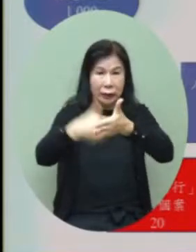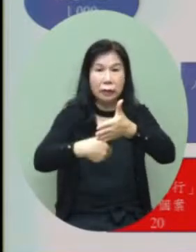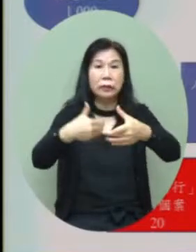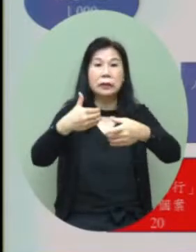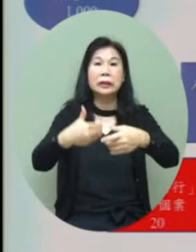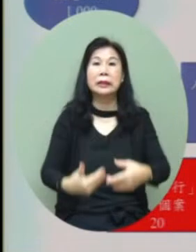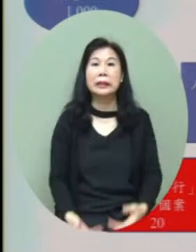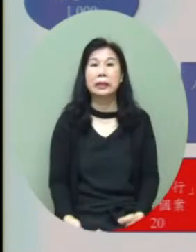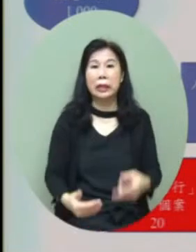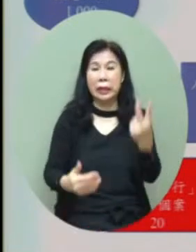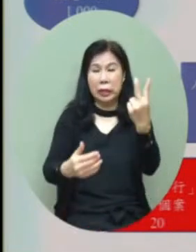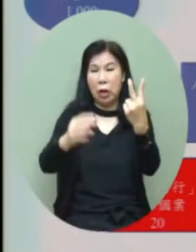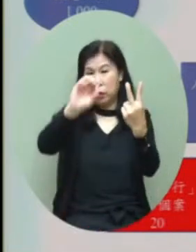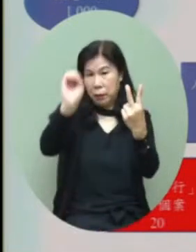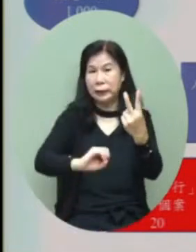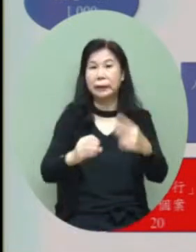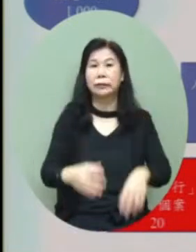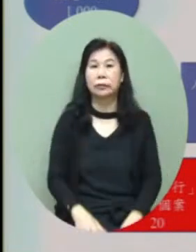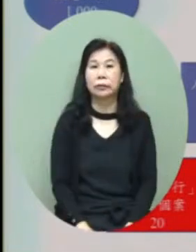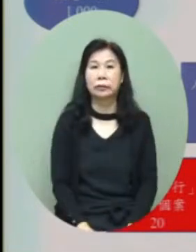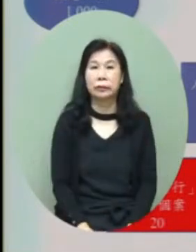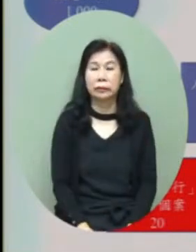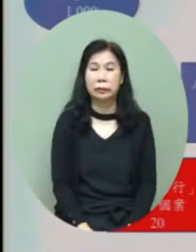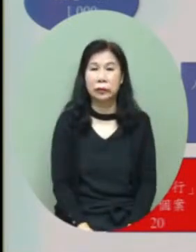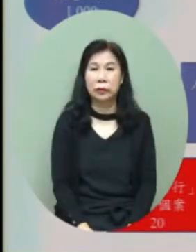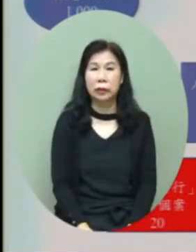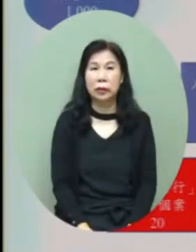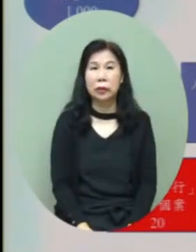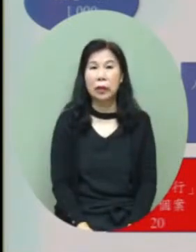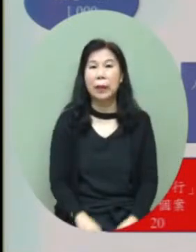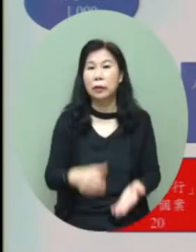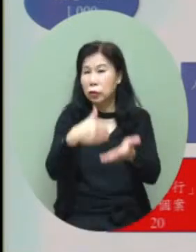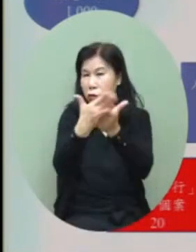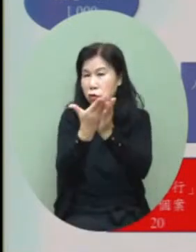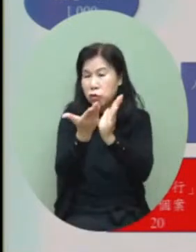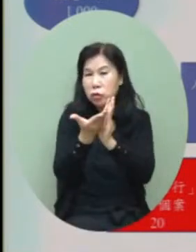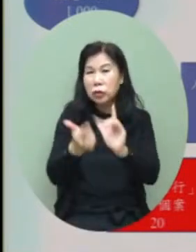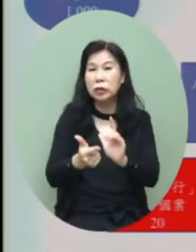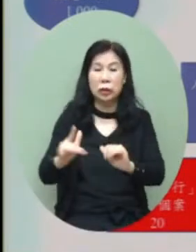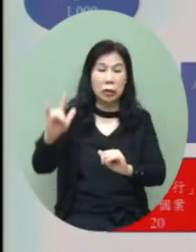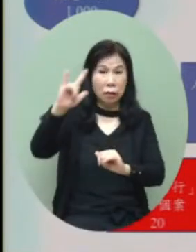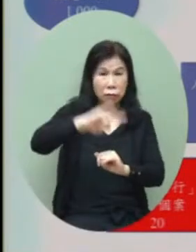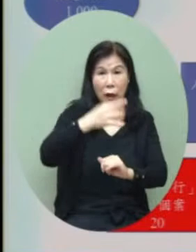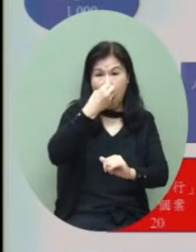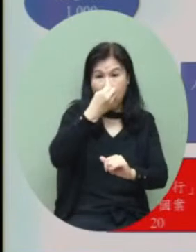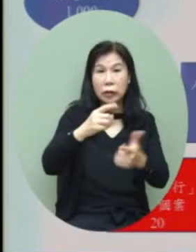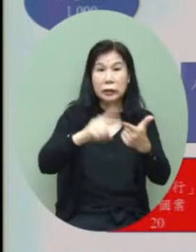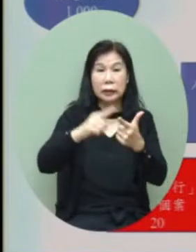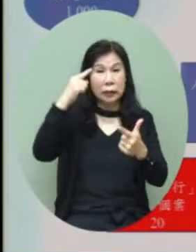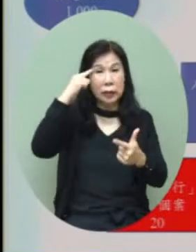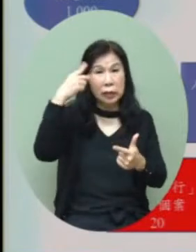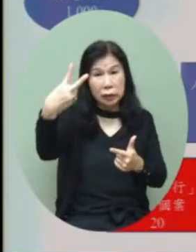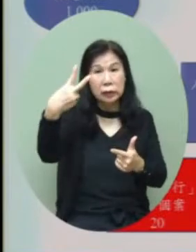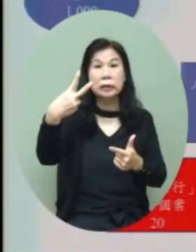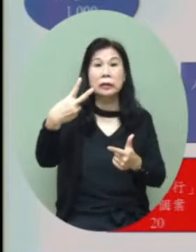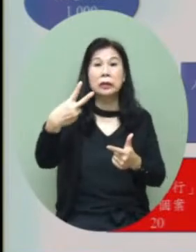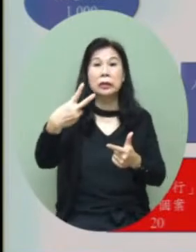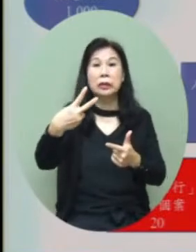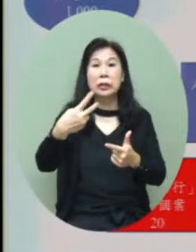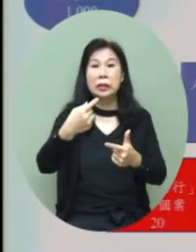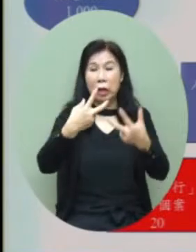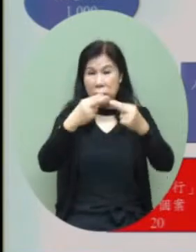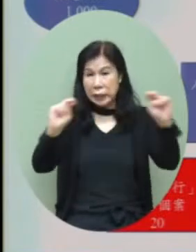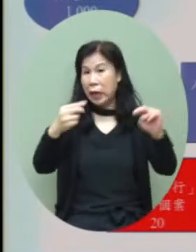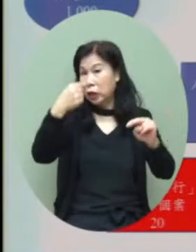The risk of people who become confirmed cases when they are in a